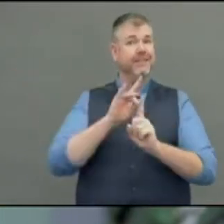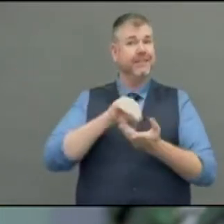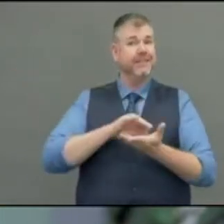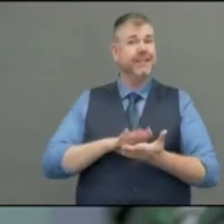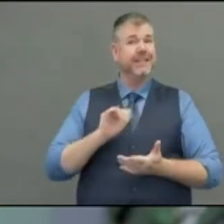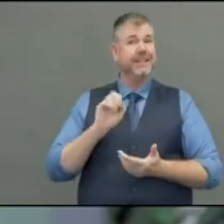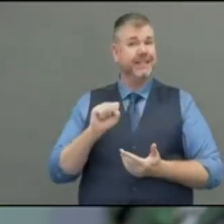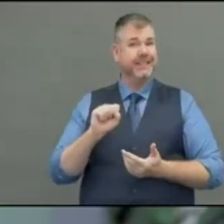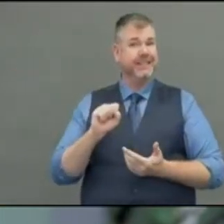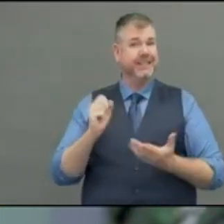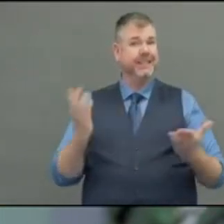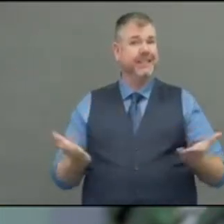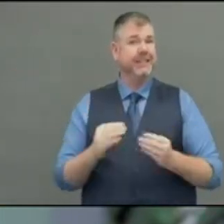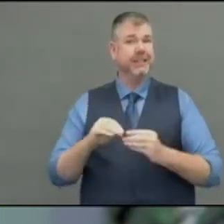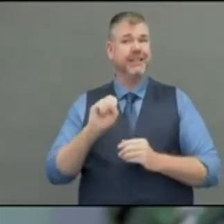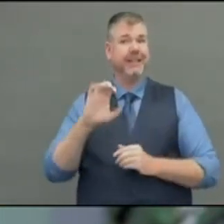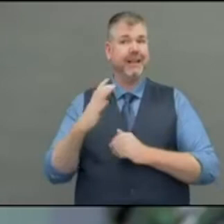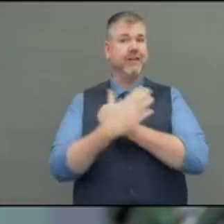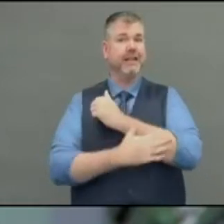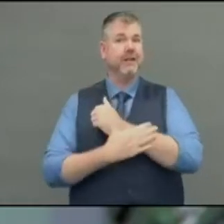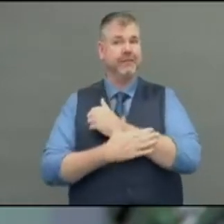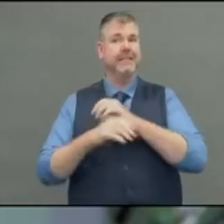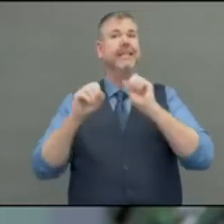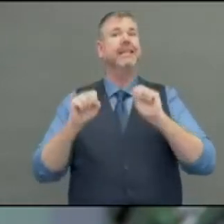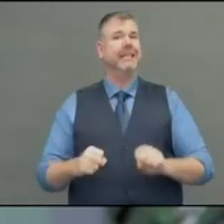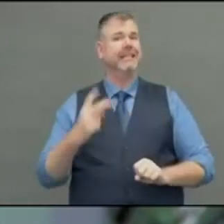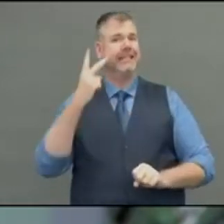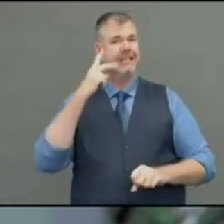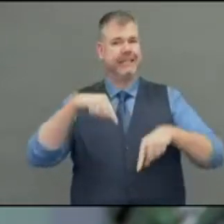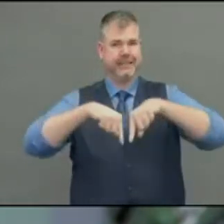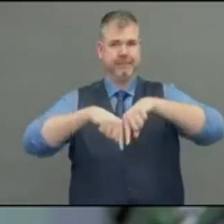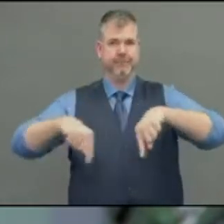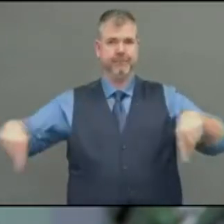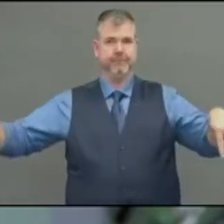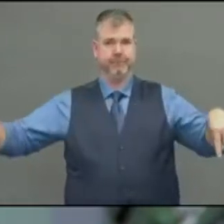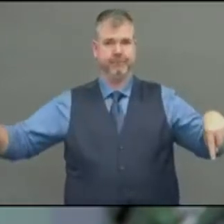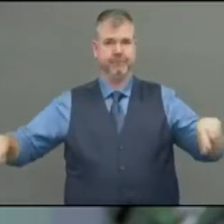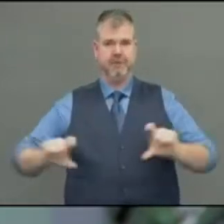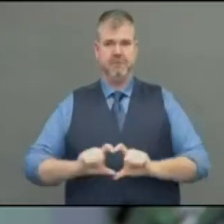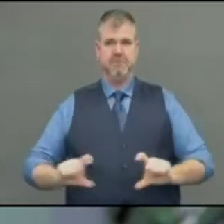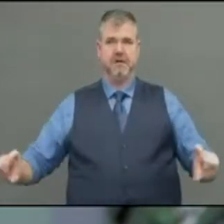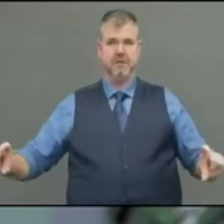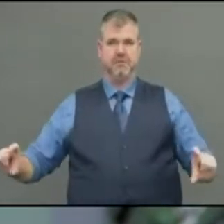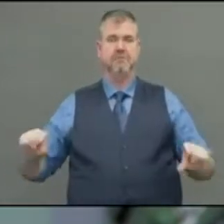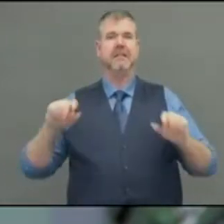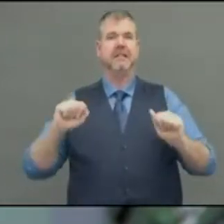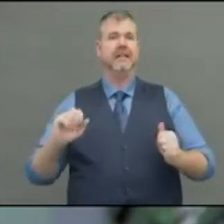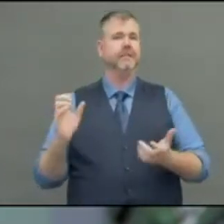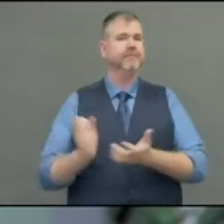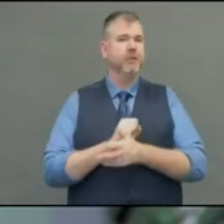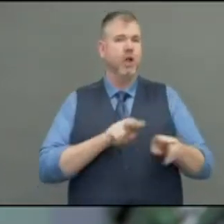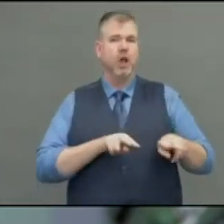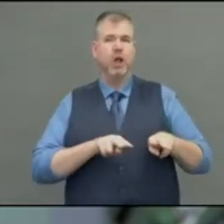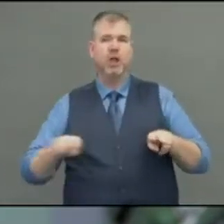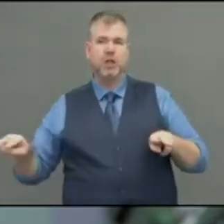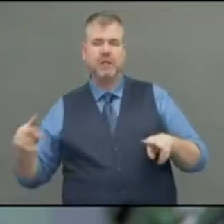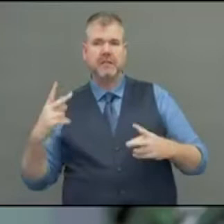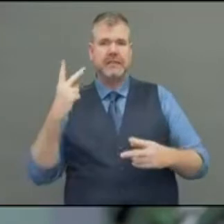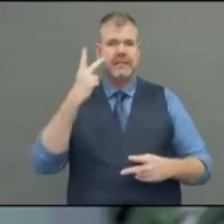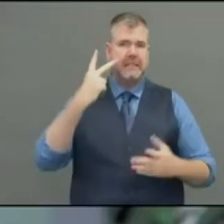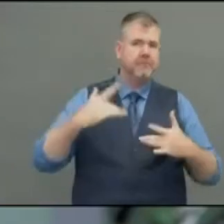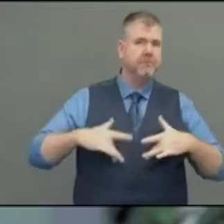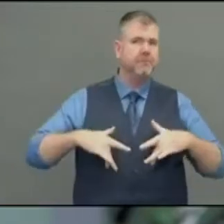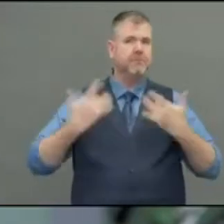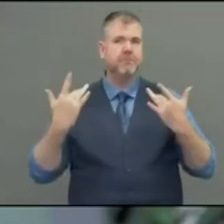As you can see, there are appearing under our screen right now, so you can go ahead and take a look at where we are as in